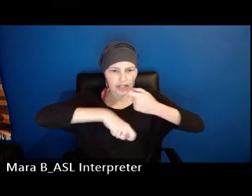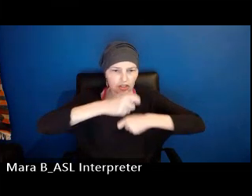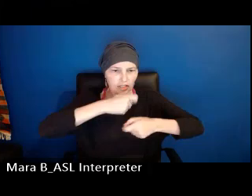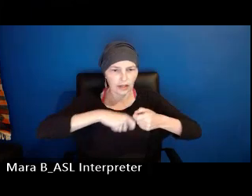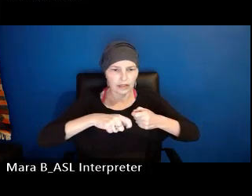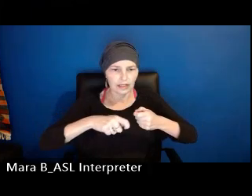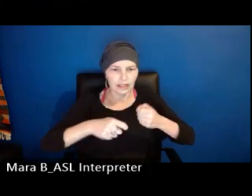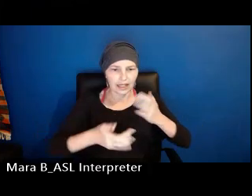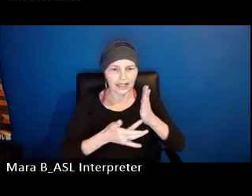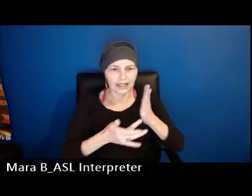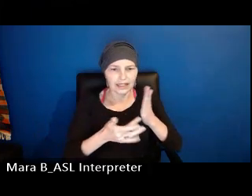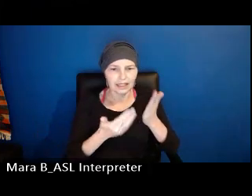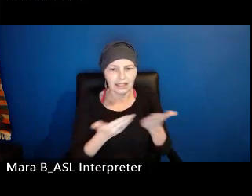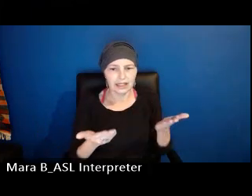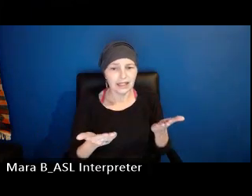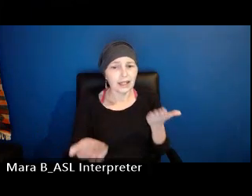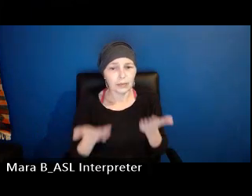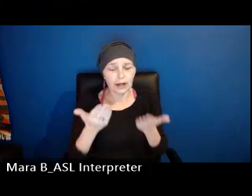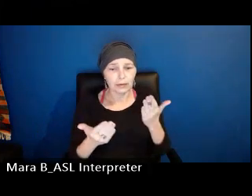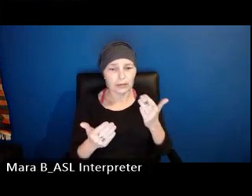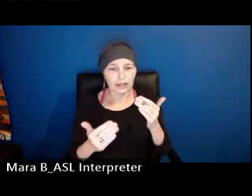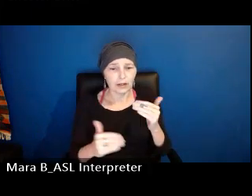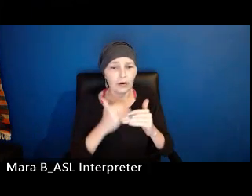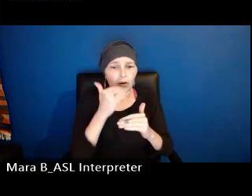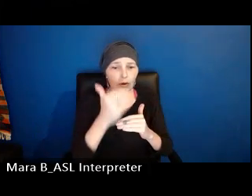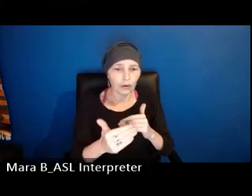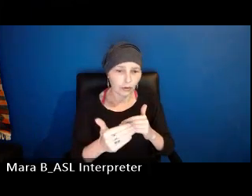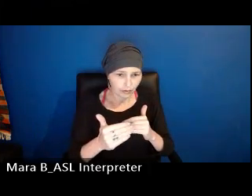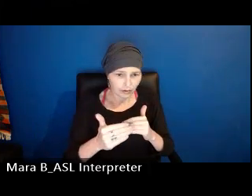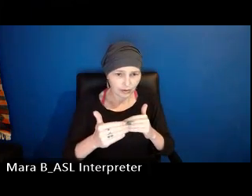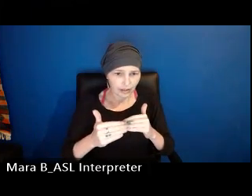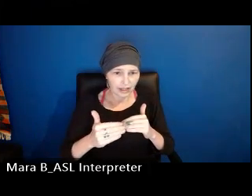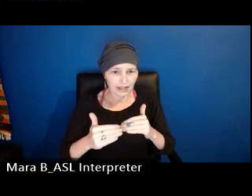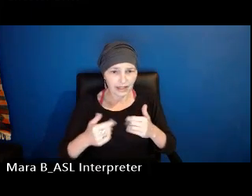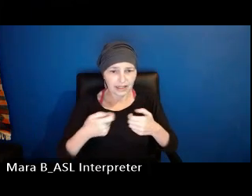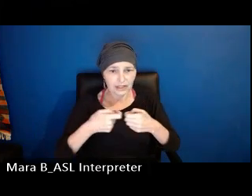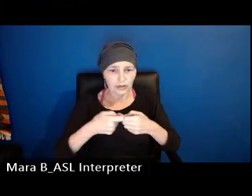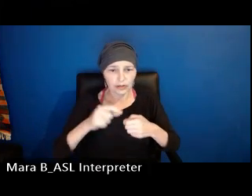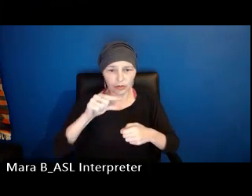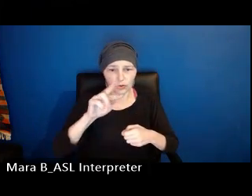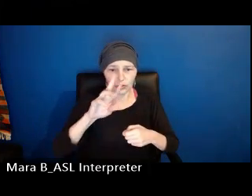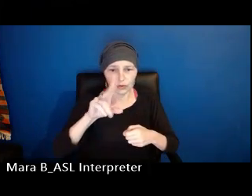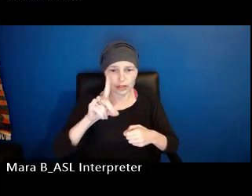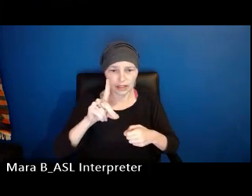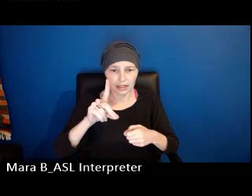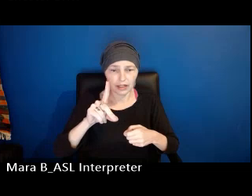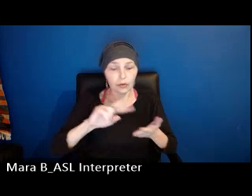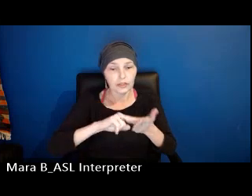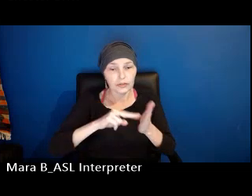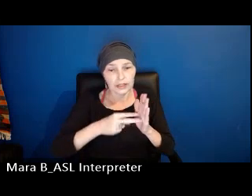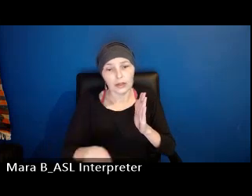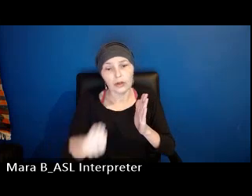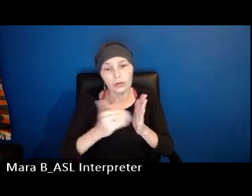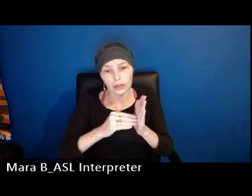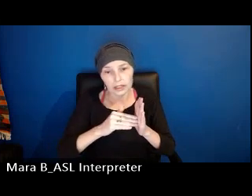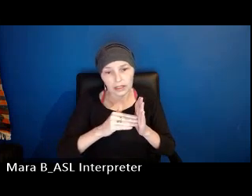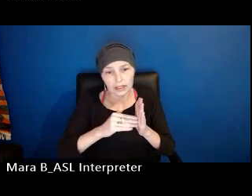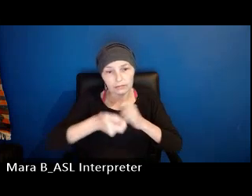actually probably overload the mini electrical grids in the homes. That means redoing wiring, redoing,